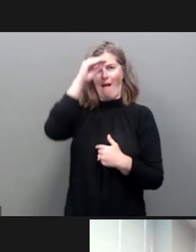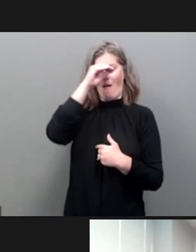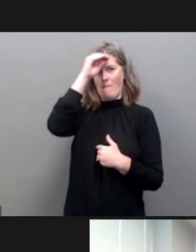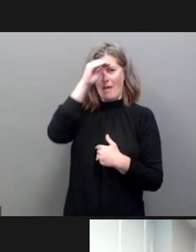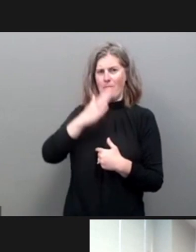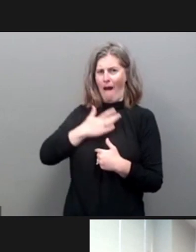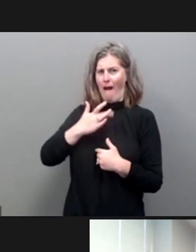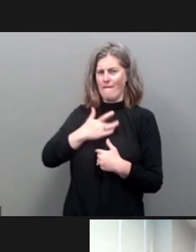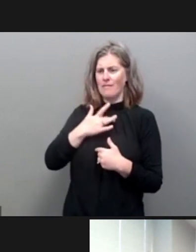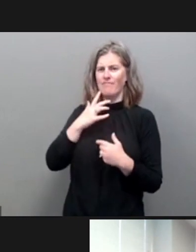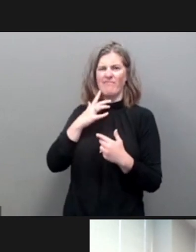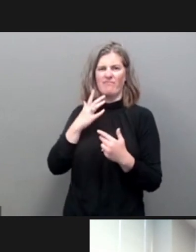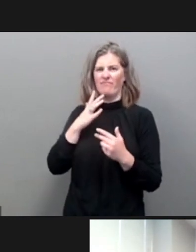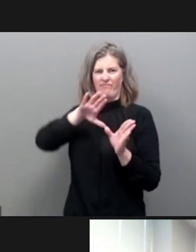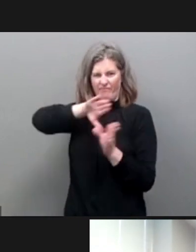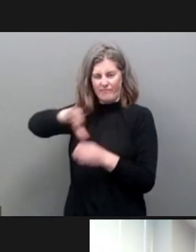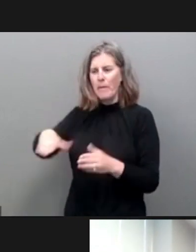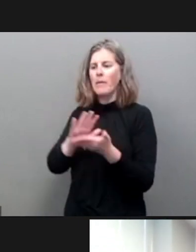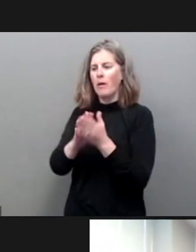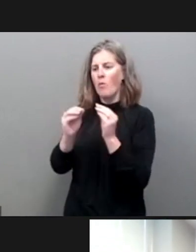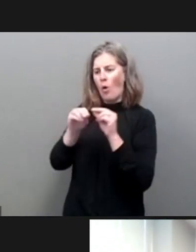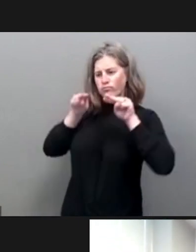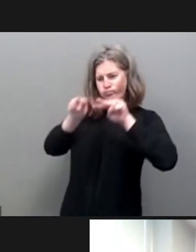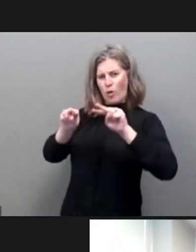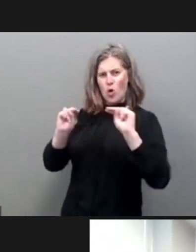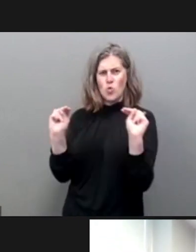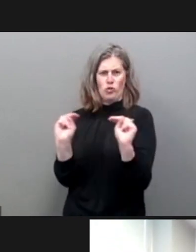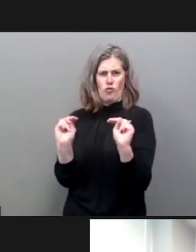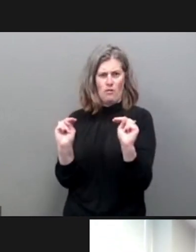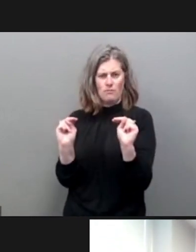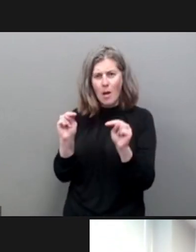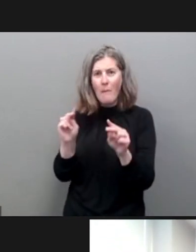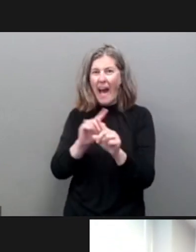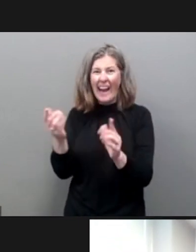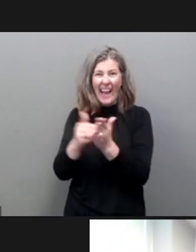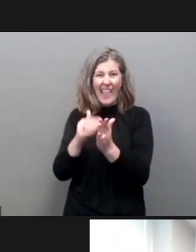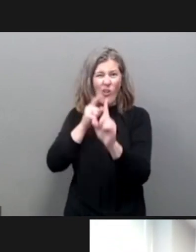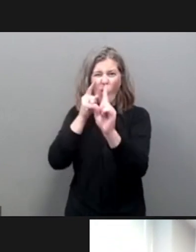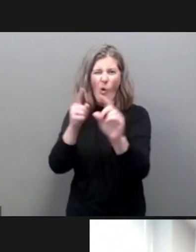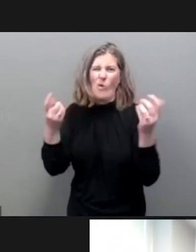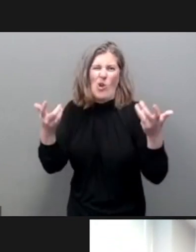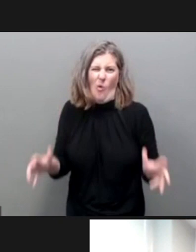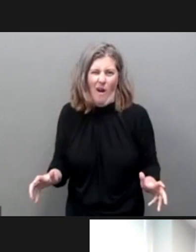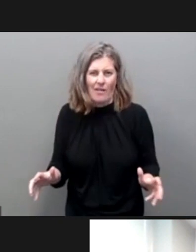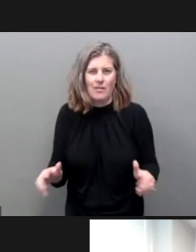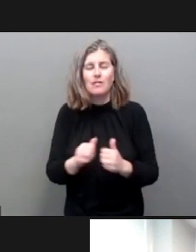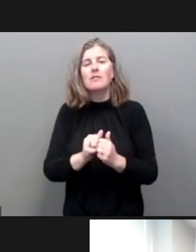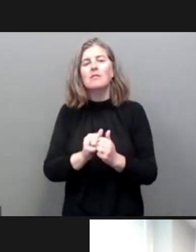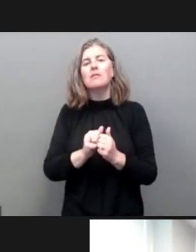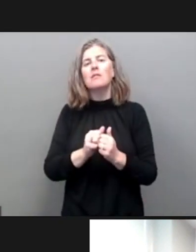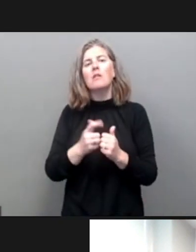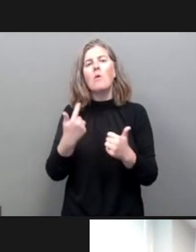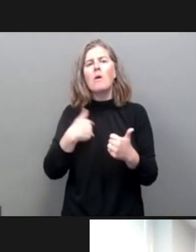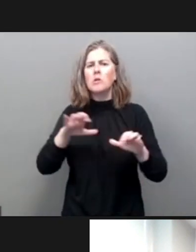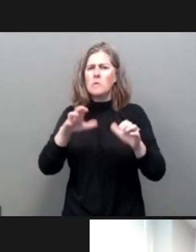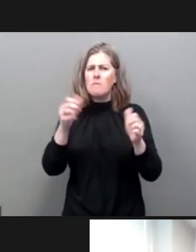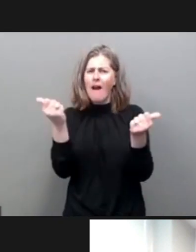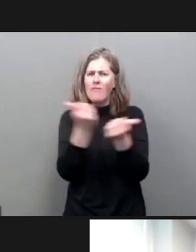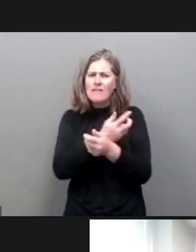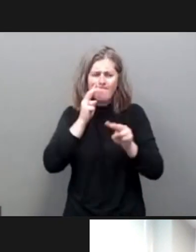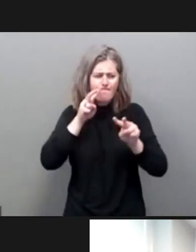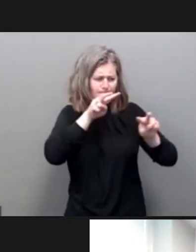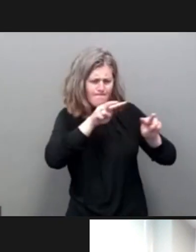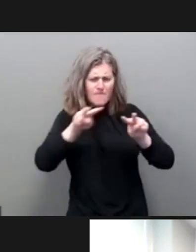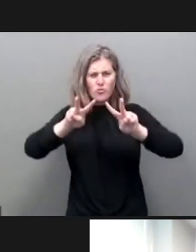making. But again, the goal is not to have to do that. And so we're going to do everything we can to